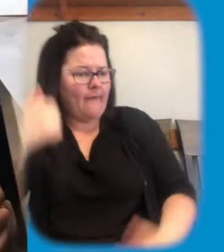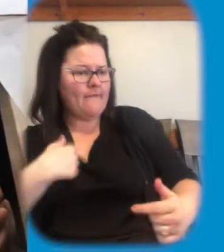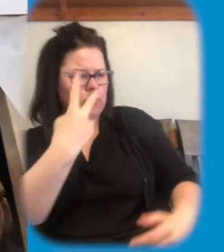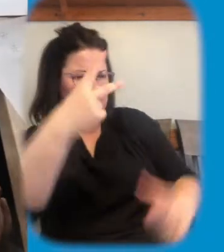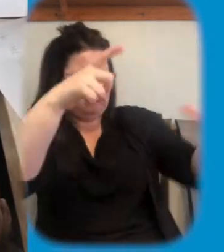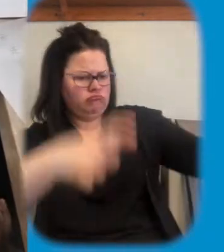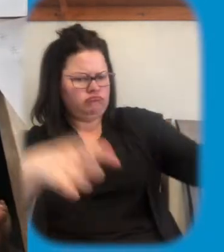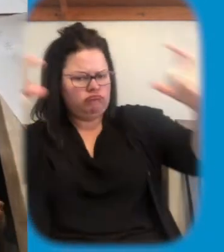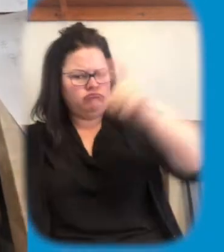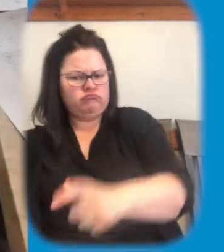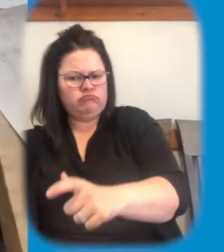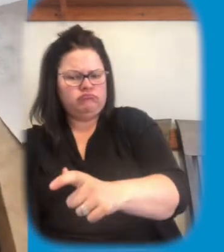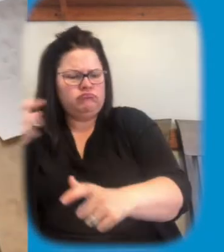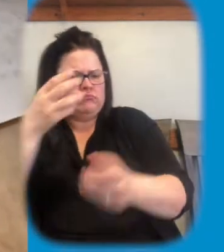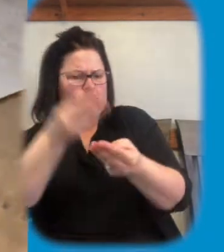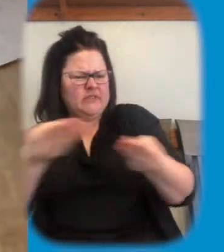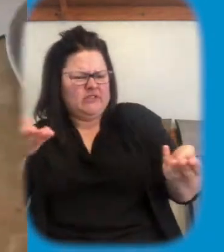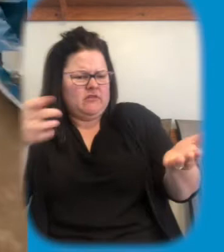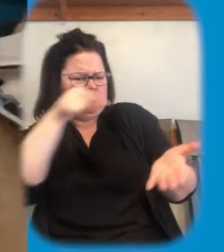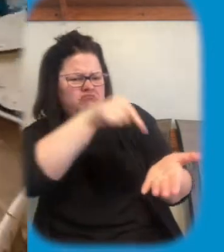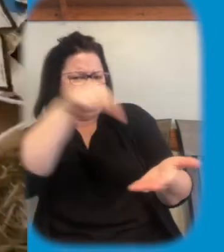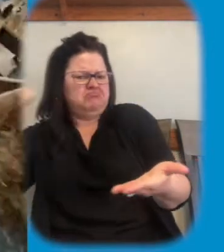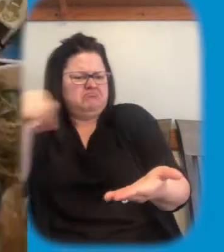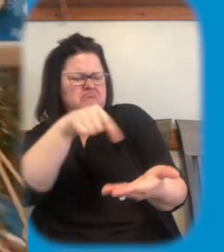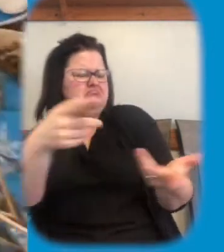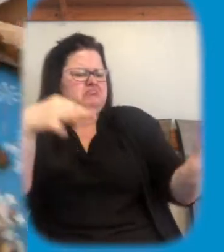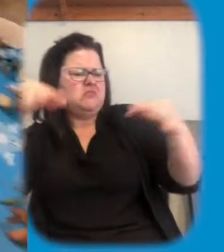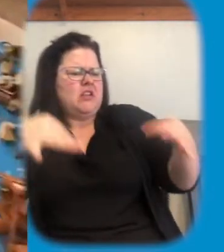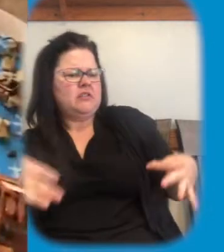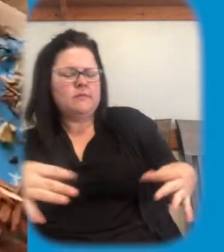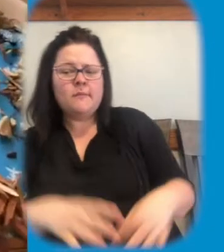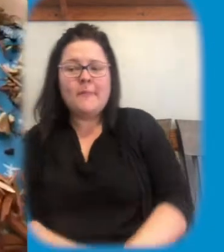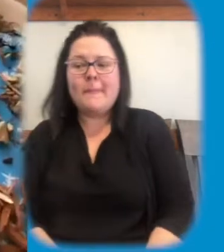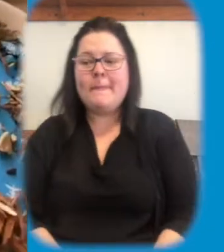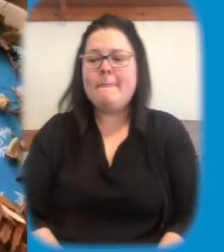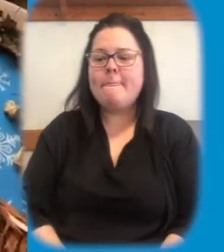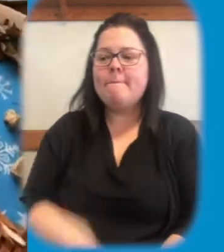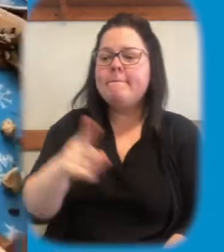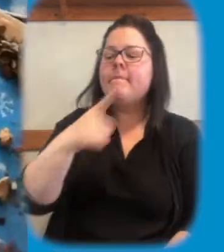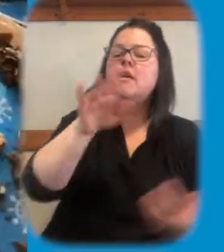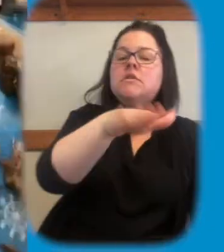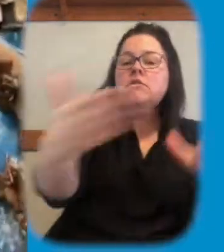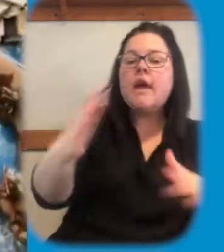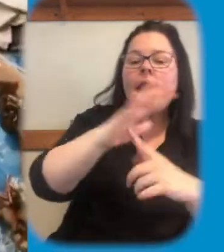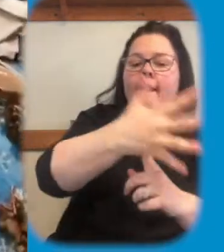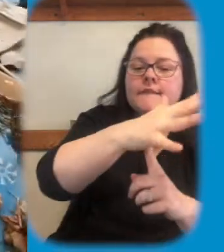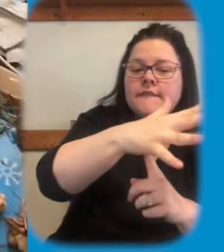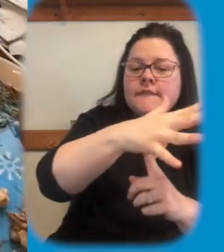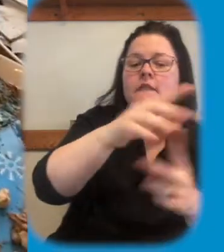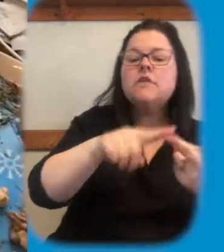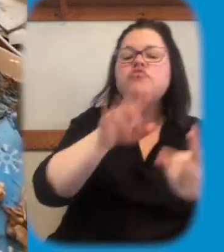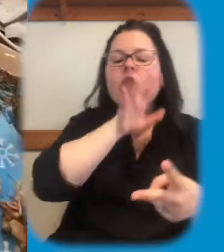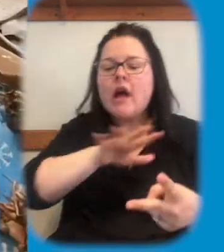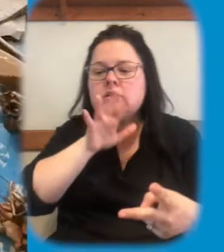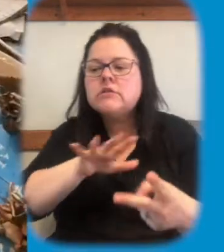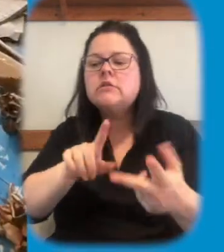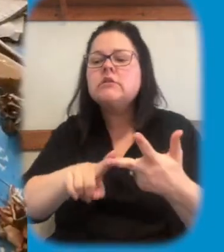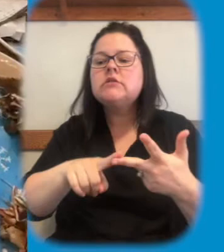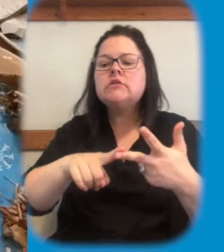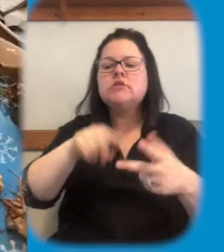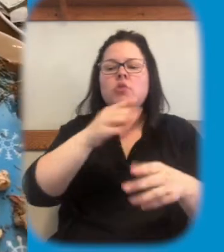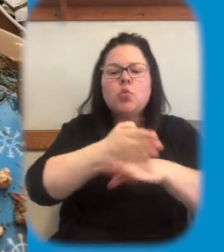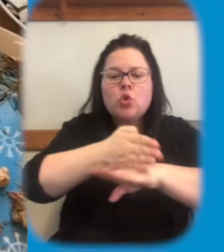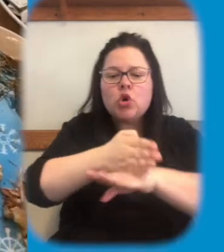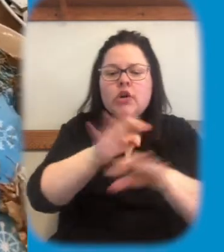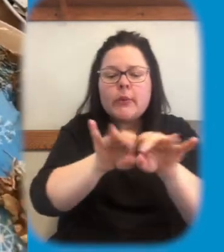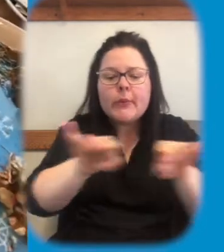materials here. You want to talk about these, please? That's grass, that's dead leaves, that's rocks, that's redwood